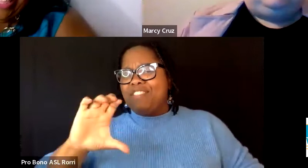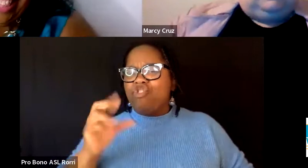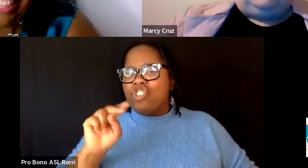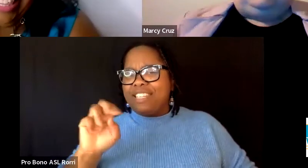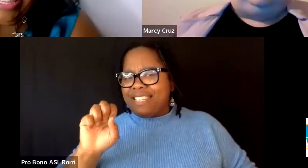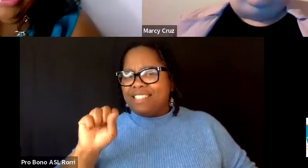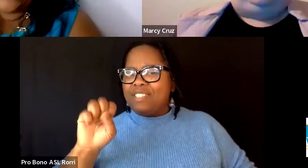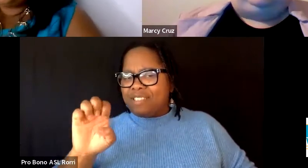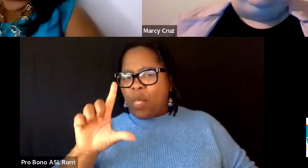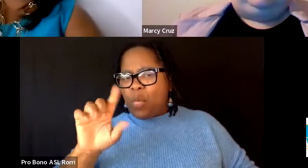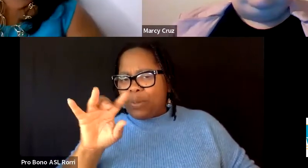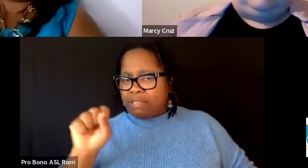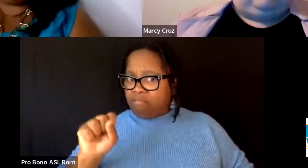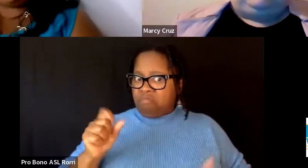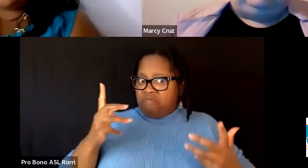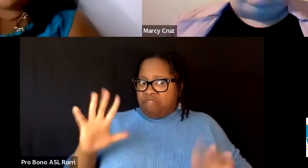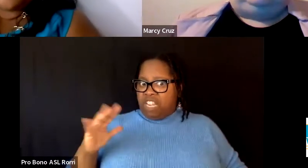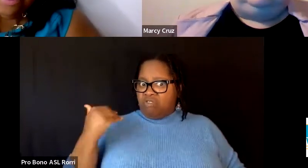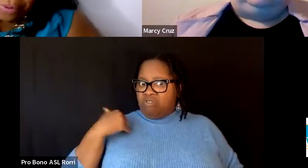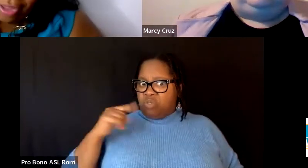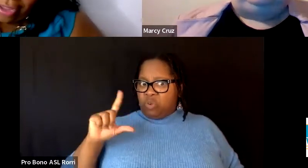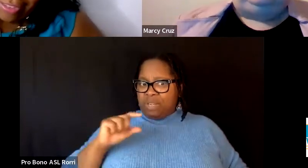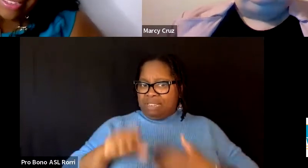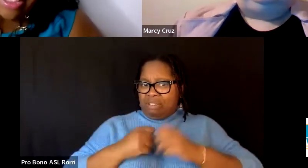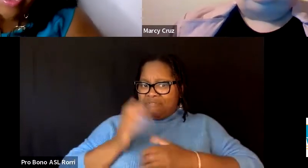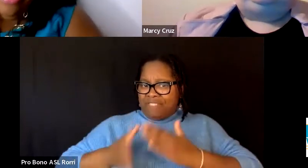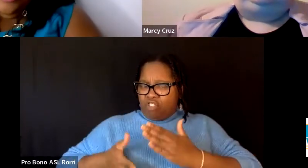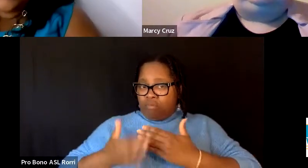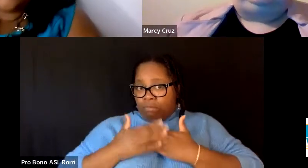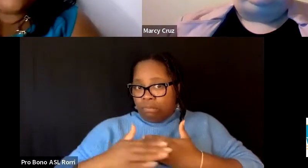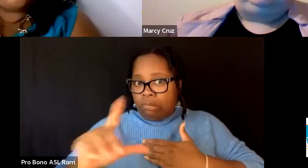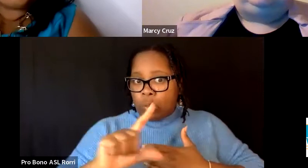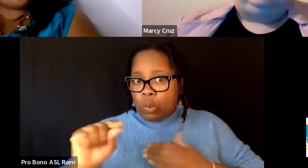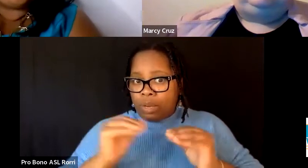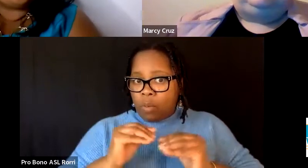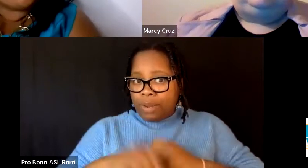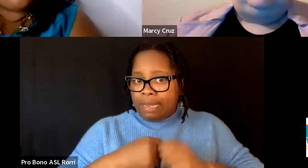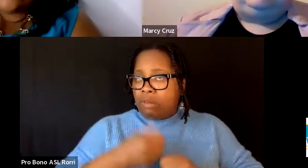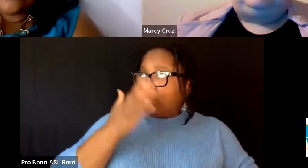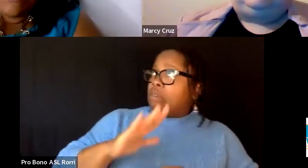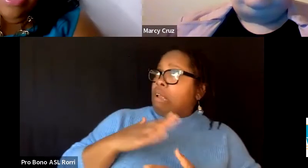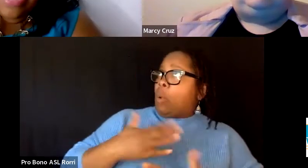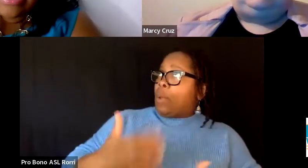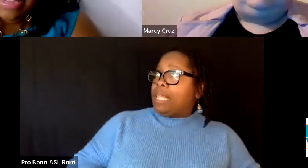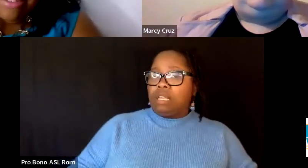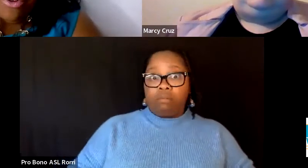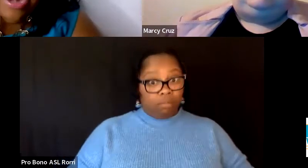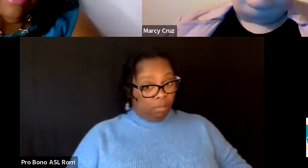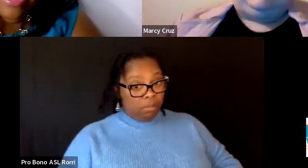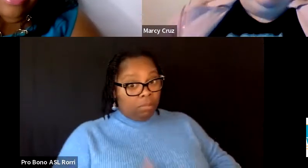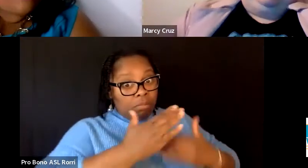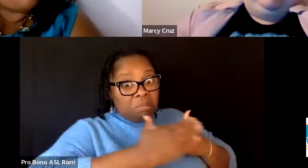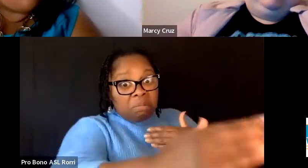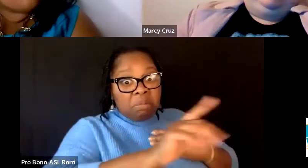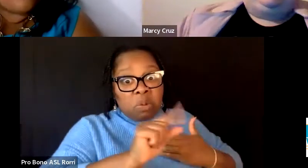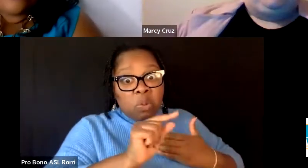be another 20 years. God yes, willing, yes. So the next 20 years, nobody's asked me that far in